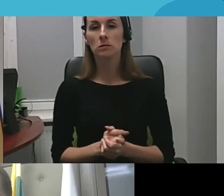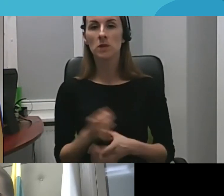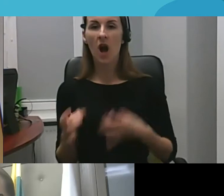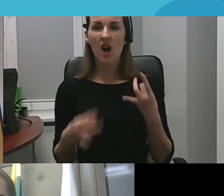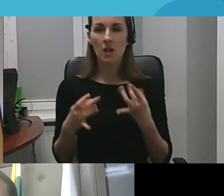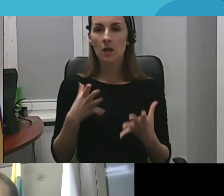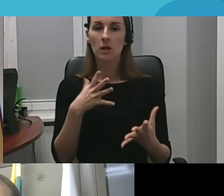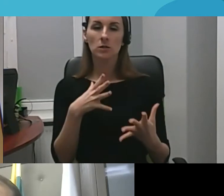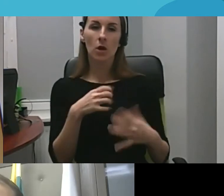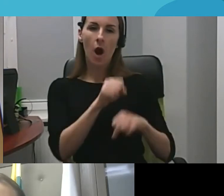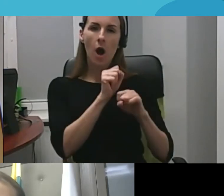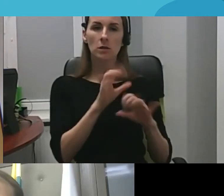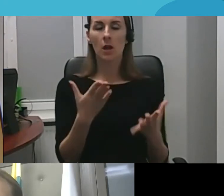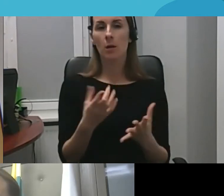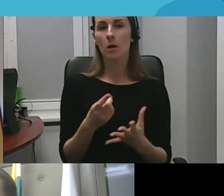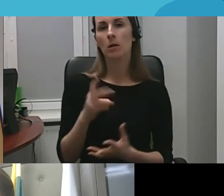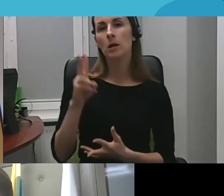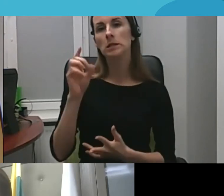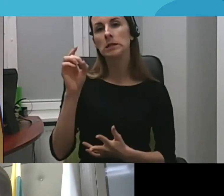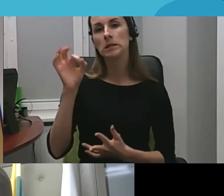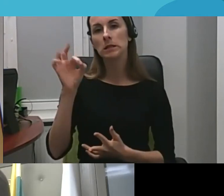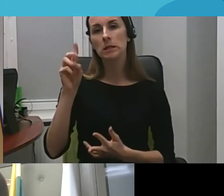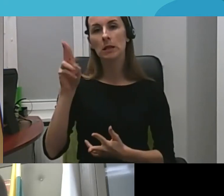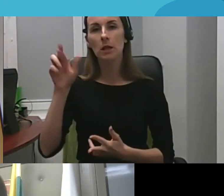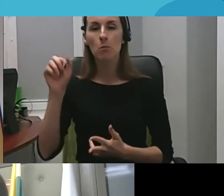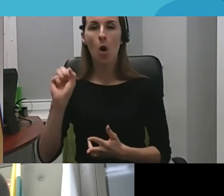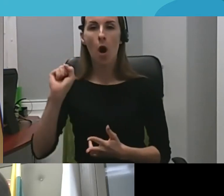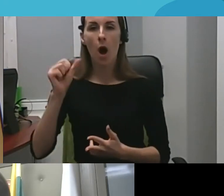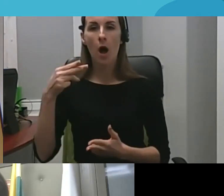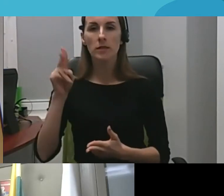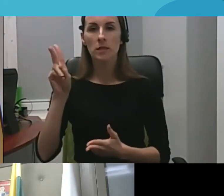Crimea committed by the Russian Federation. And the next